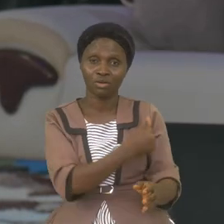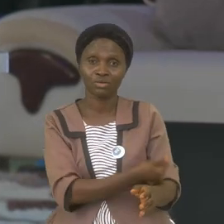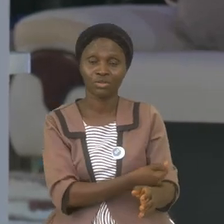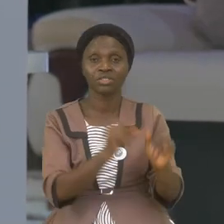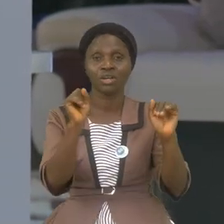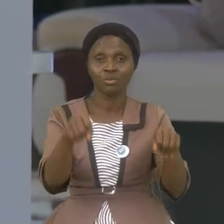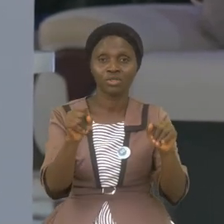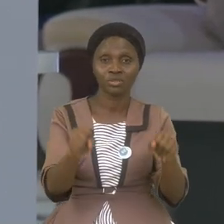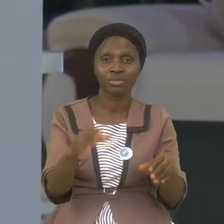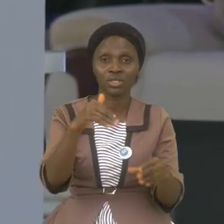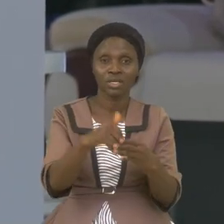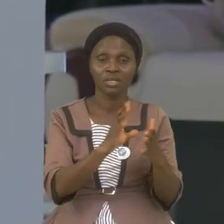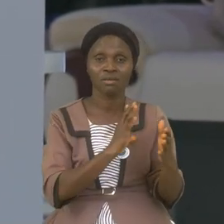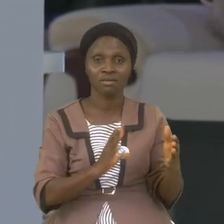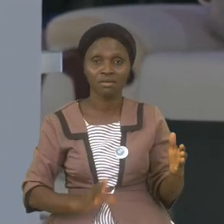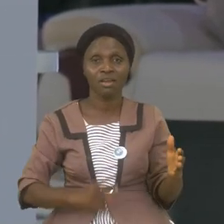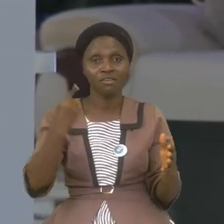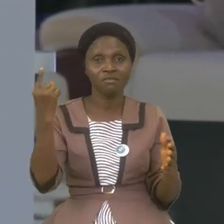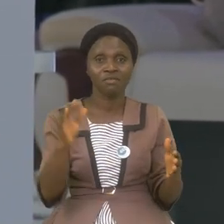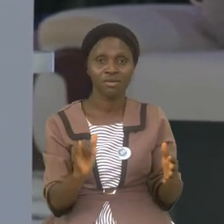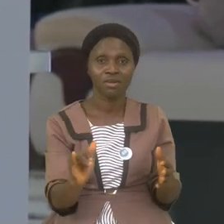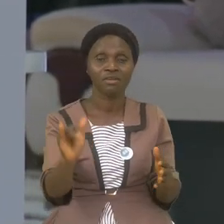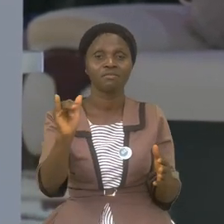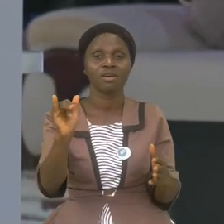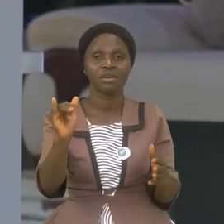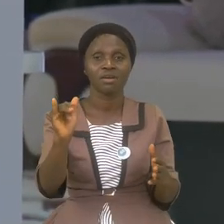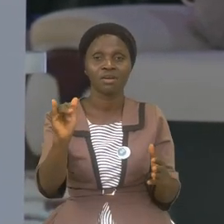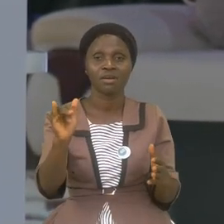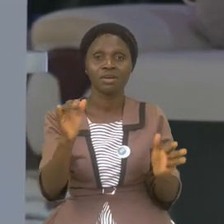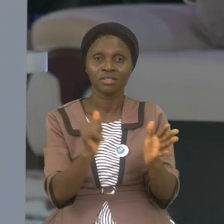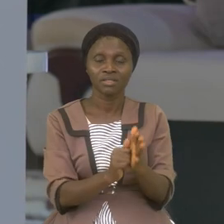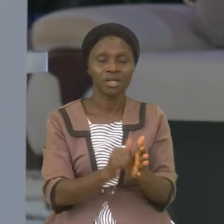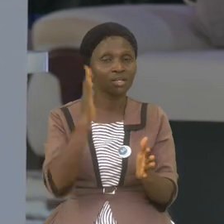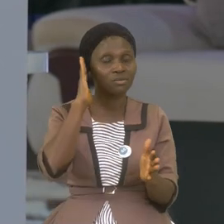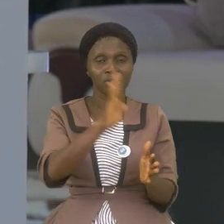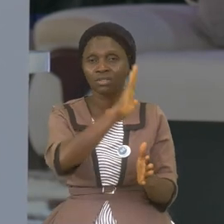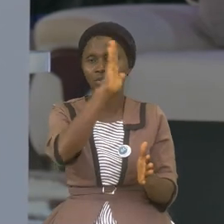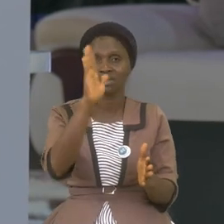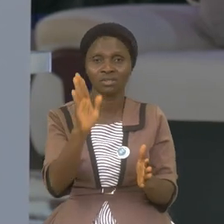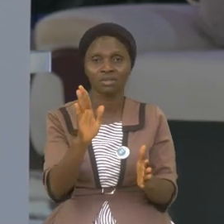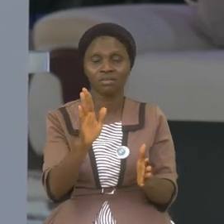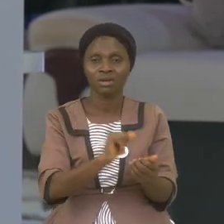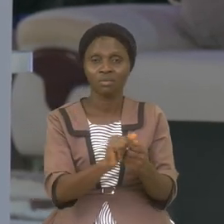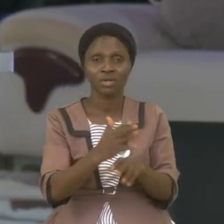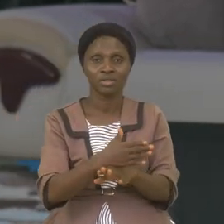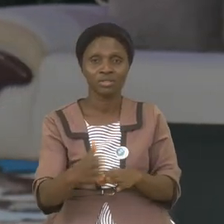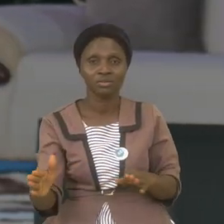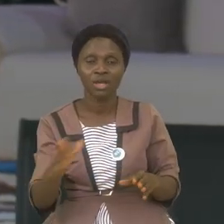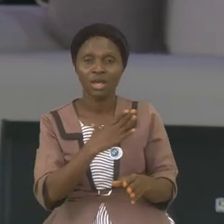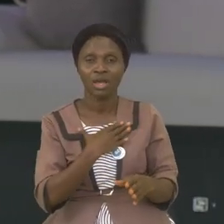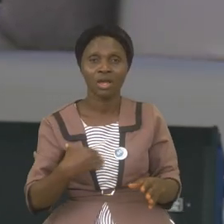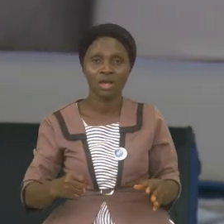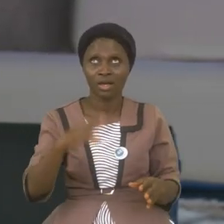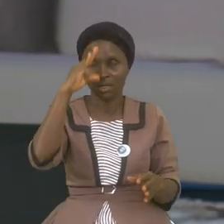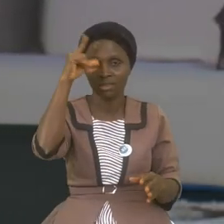possibilities in Christ forever and ever, that shall not pass away, and his kingdom